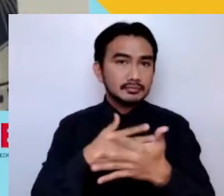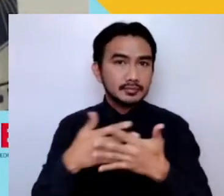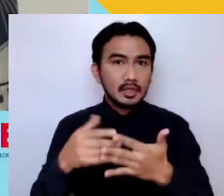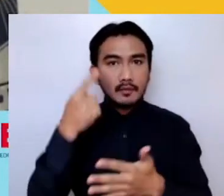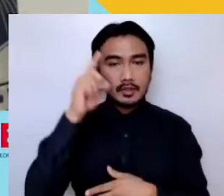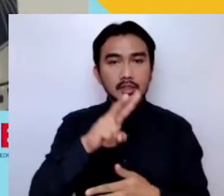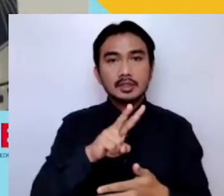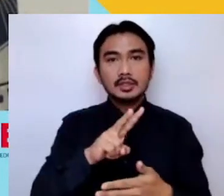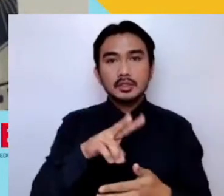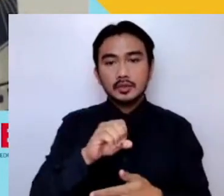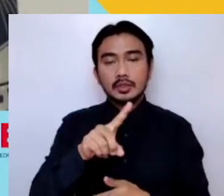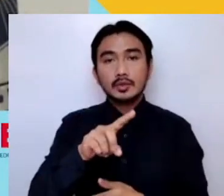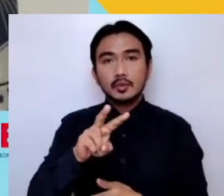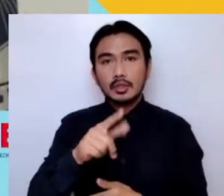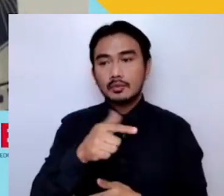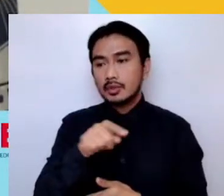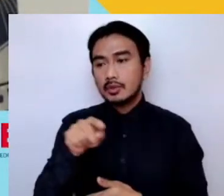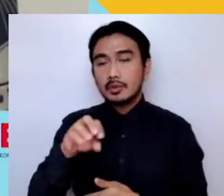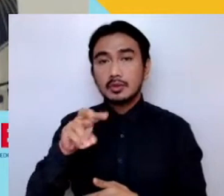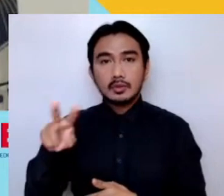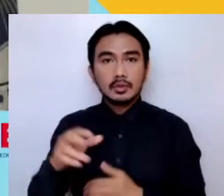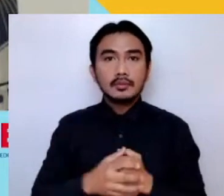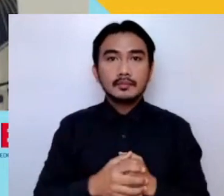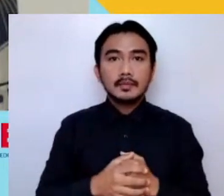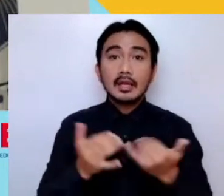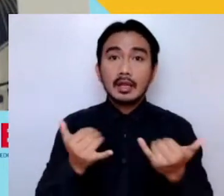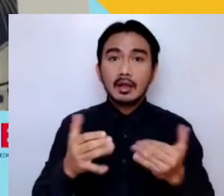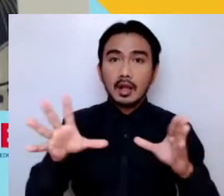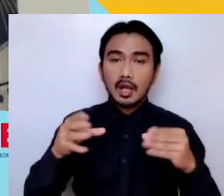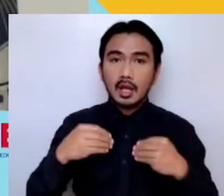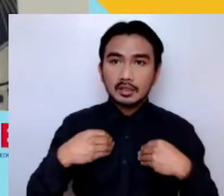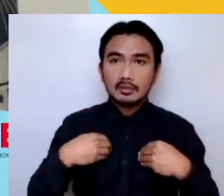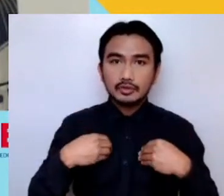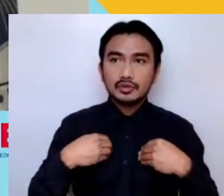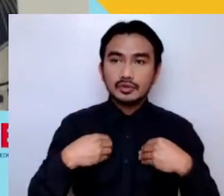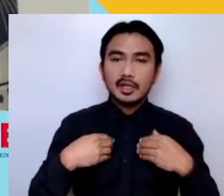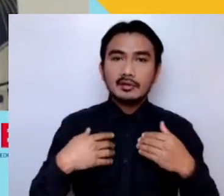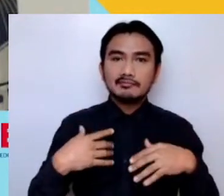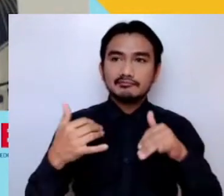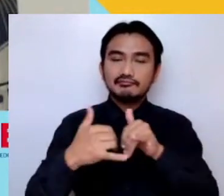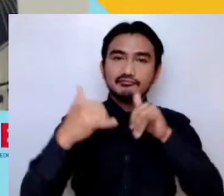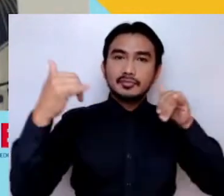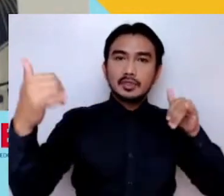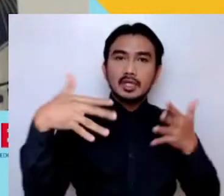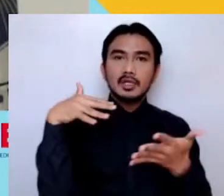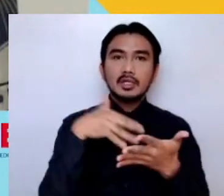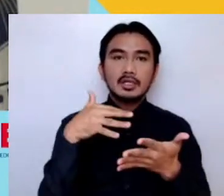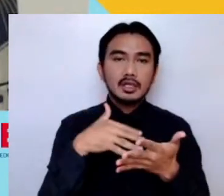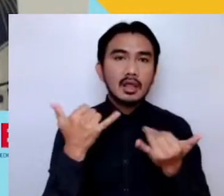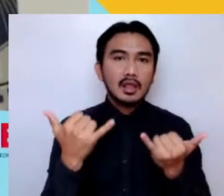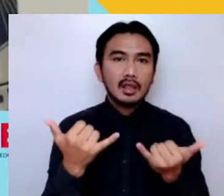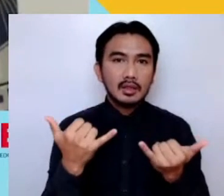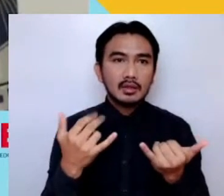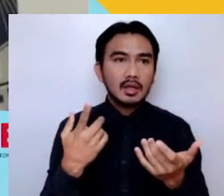2021-2022. The adoption of distance learning, alternative strategies, and now the